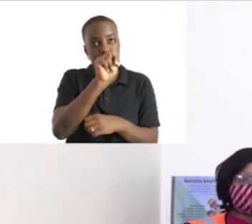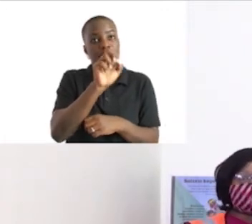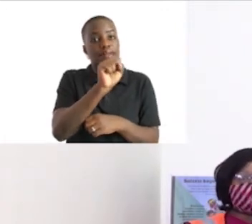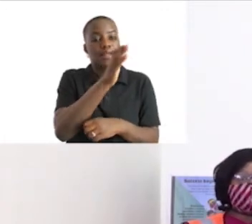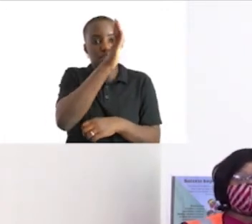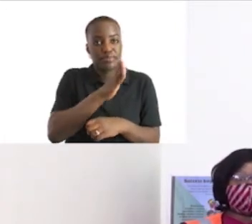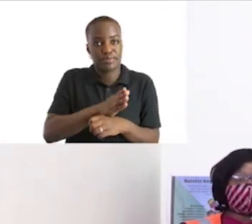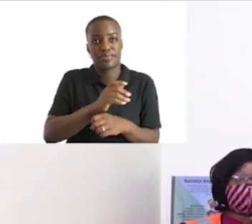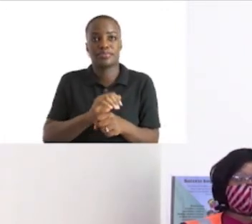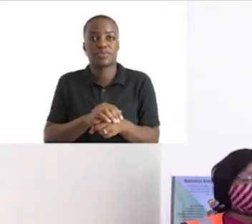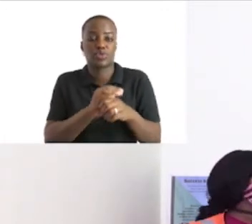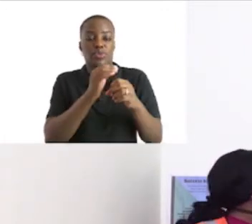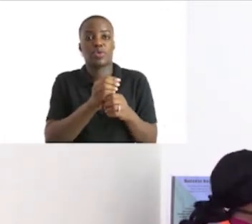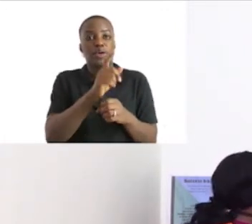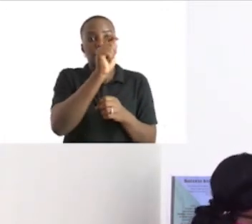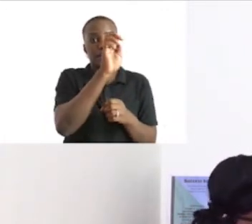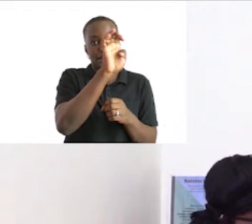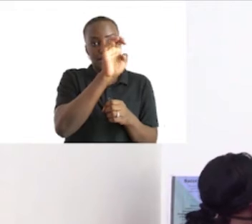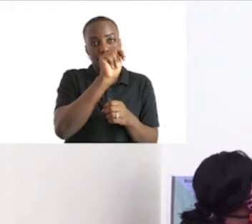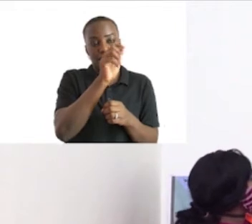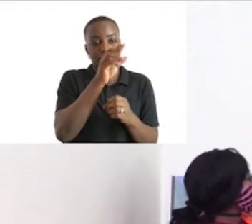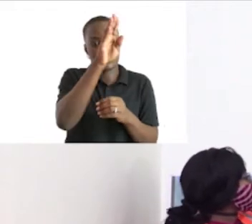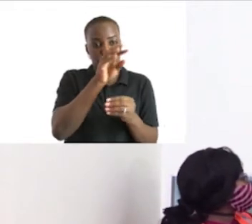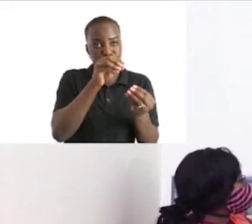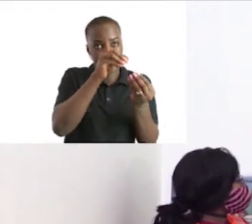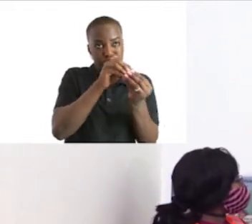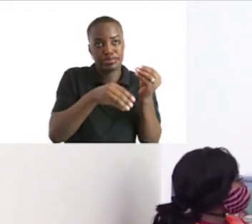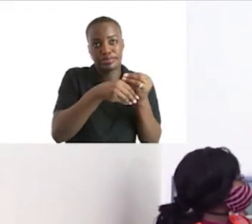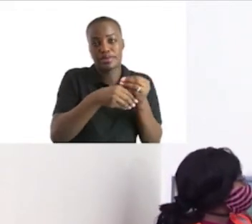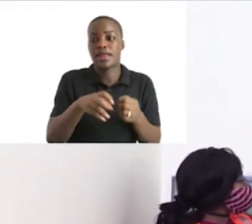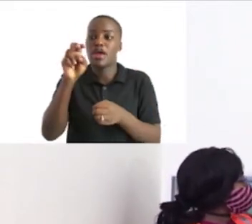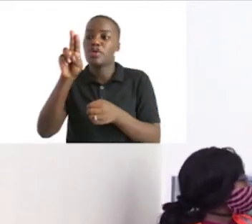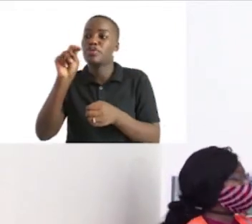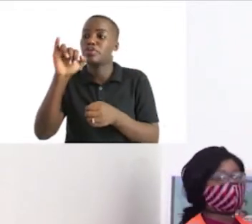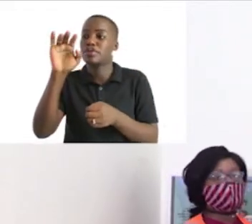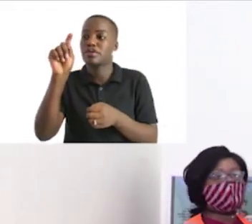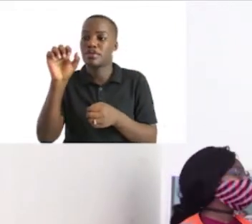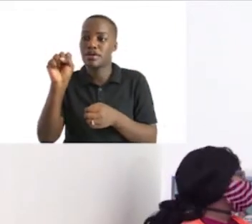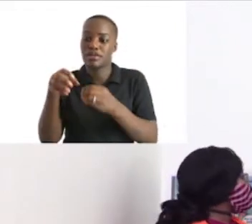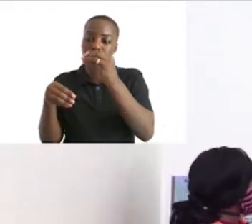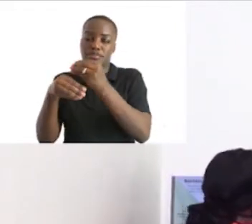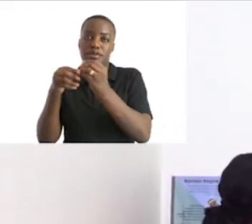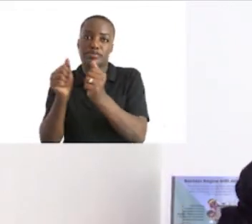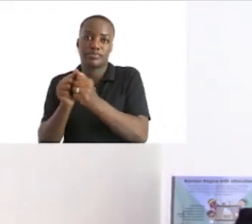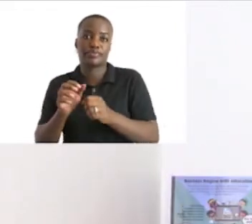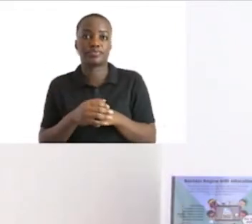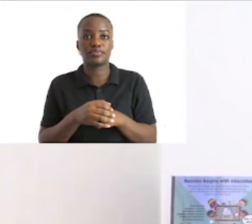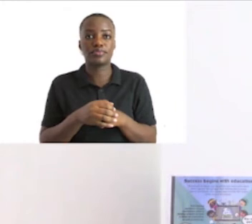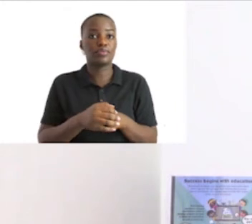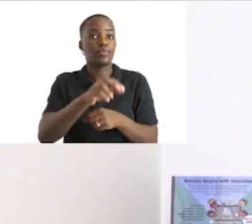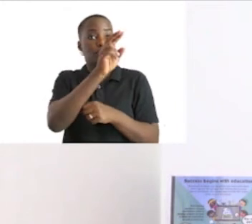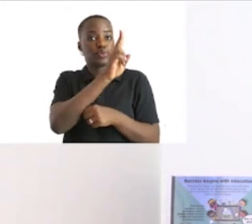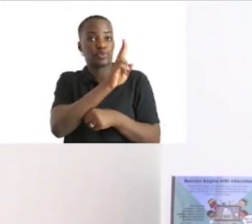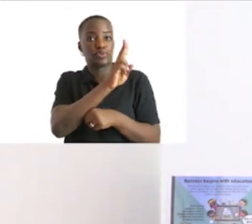with our numbers. Then we say 2 plus 4. 2 plus